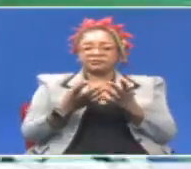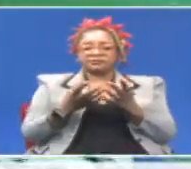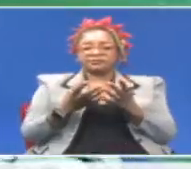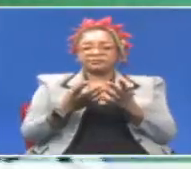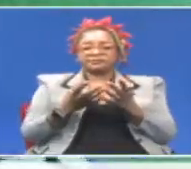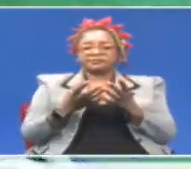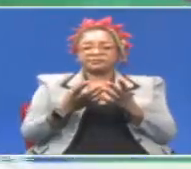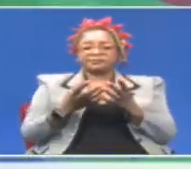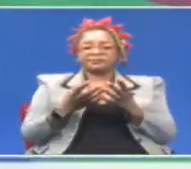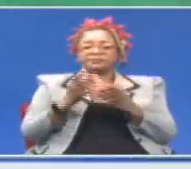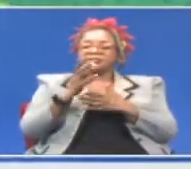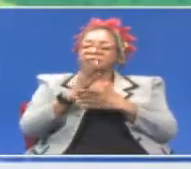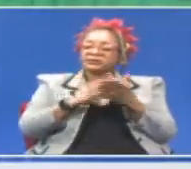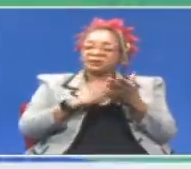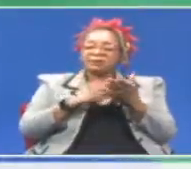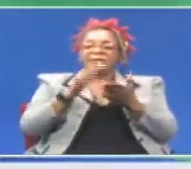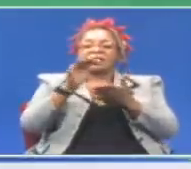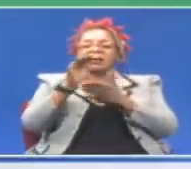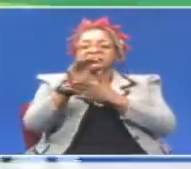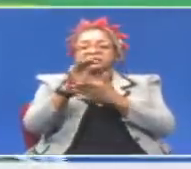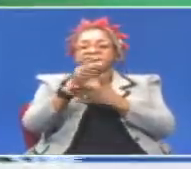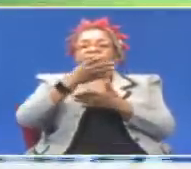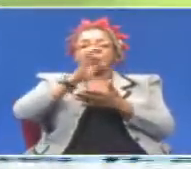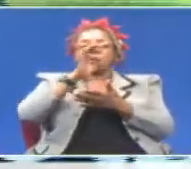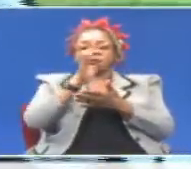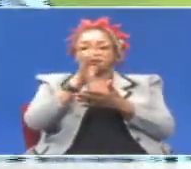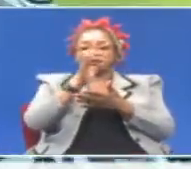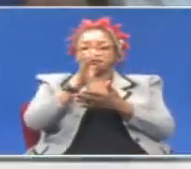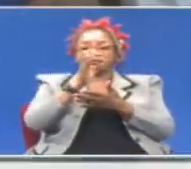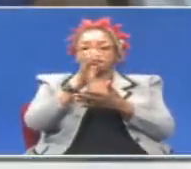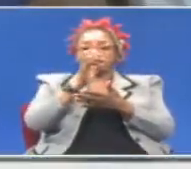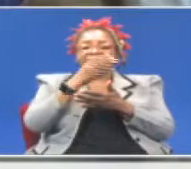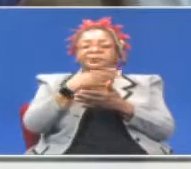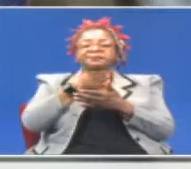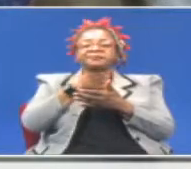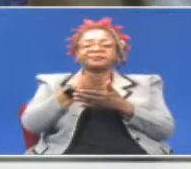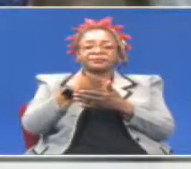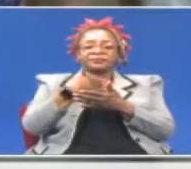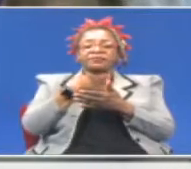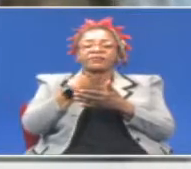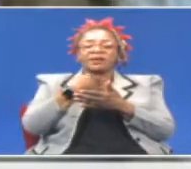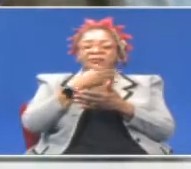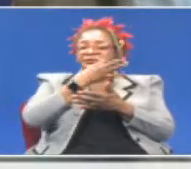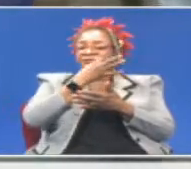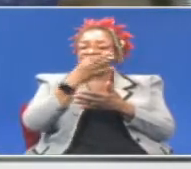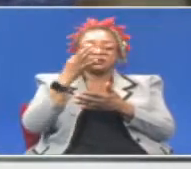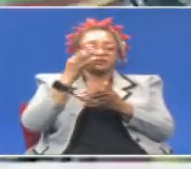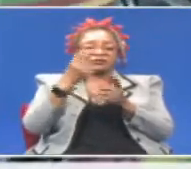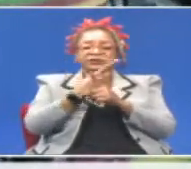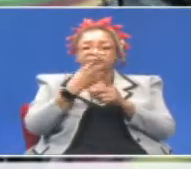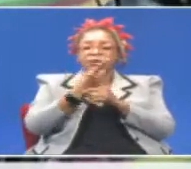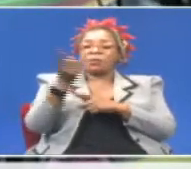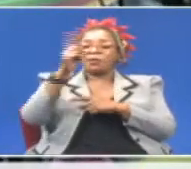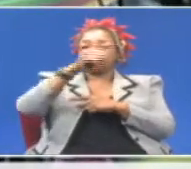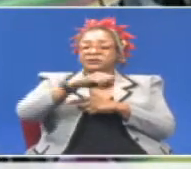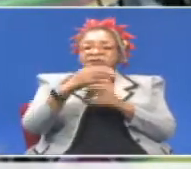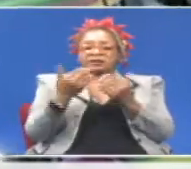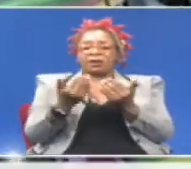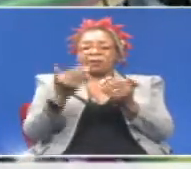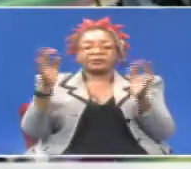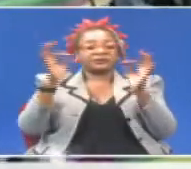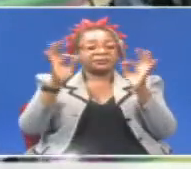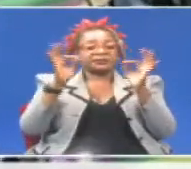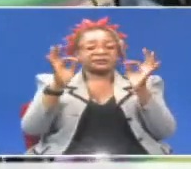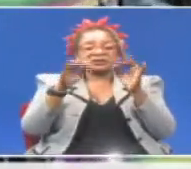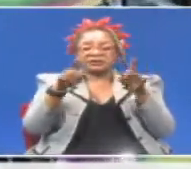Some even begging for water to calm their hunger pangs. They have been fasting here for several days now, with some surprisingly